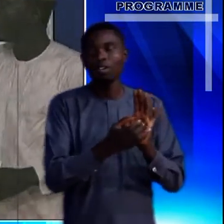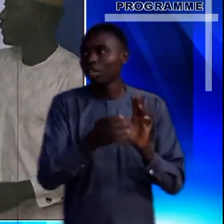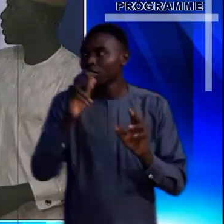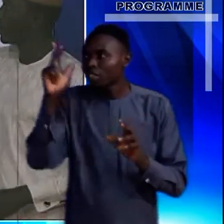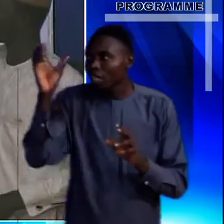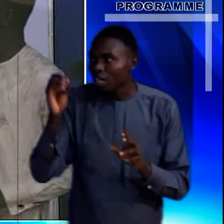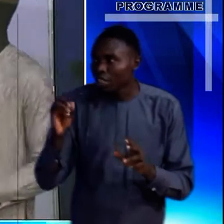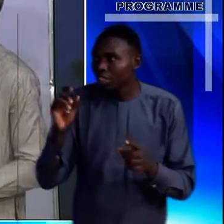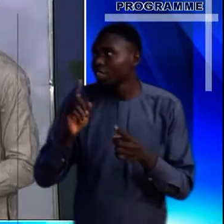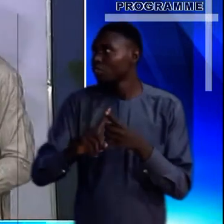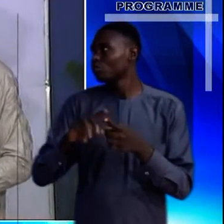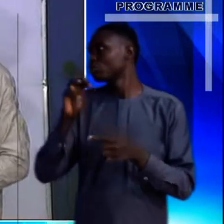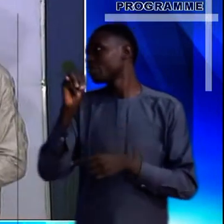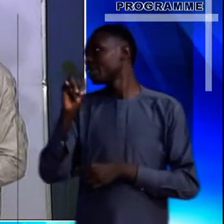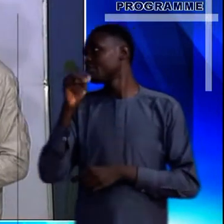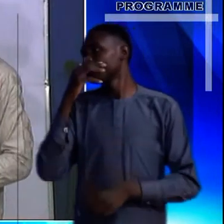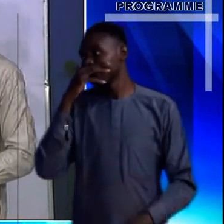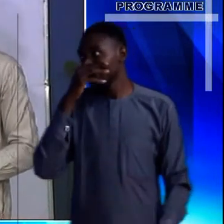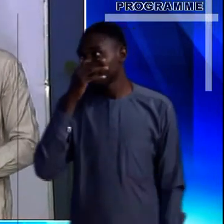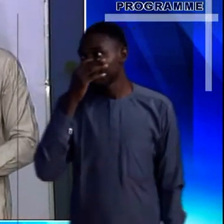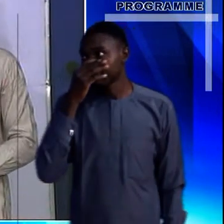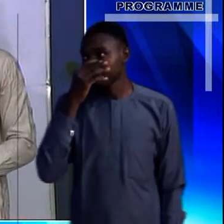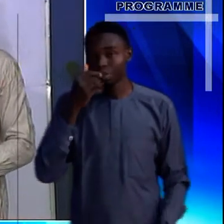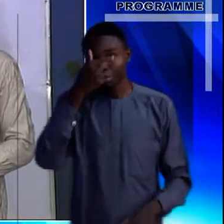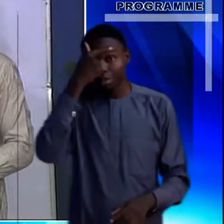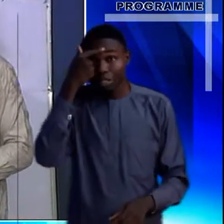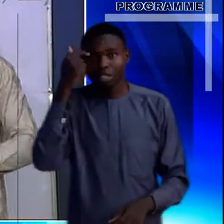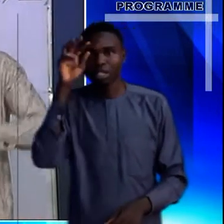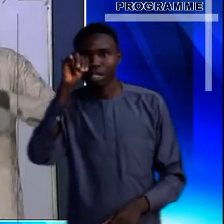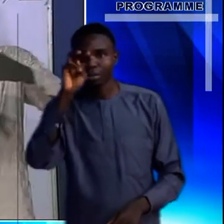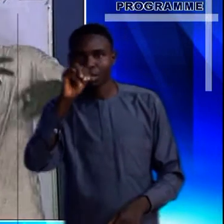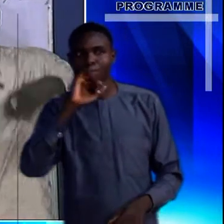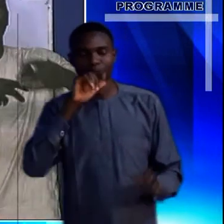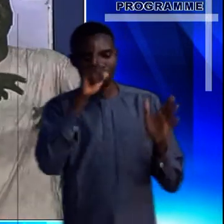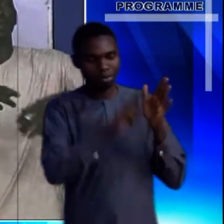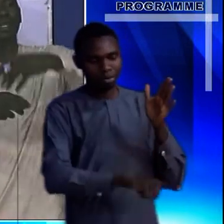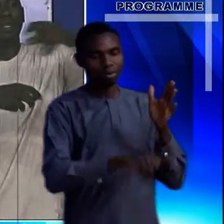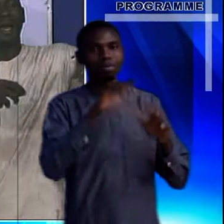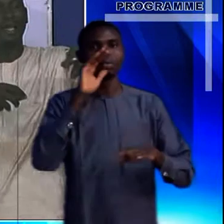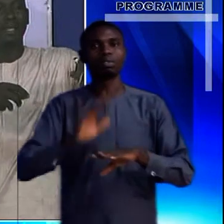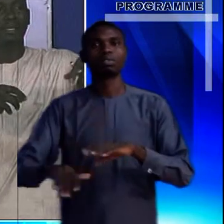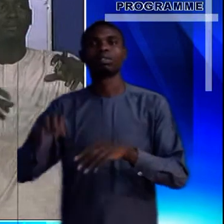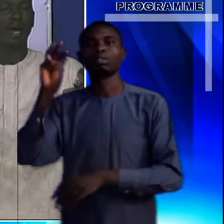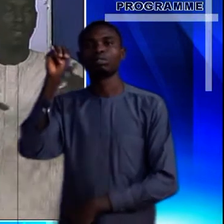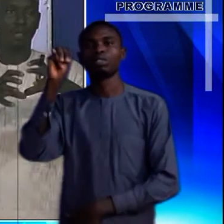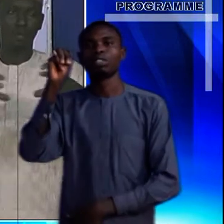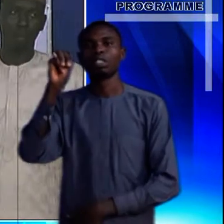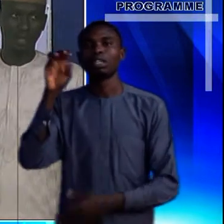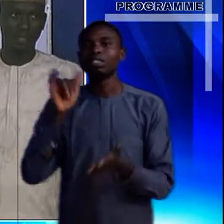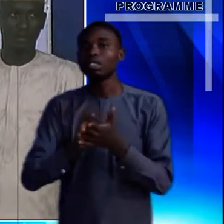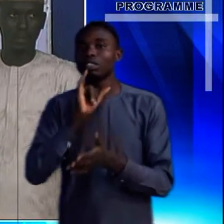why? Because millimeter is less than meter. That is why we are going to divide it